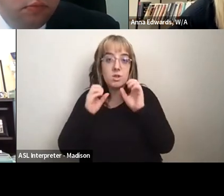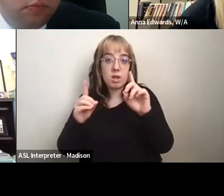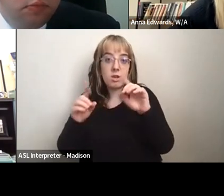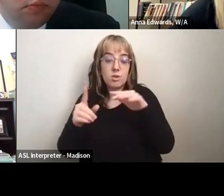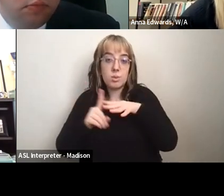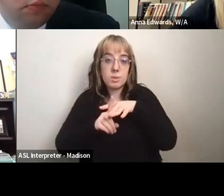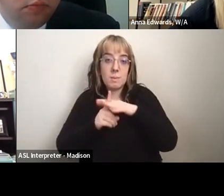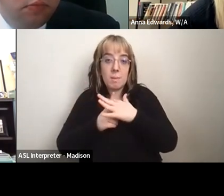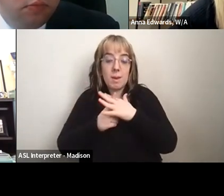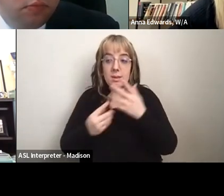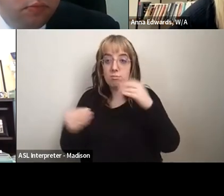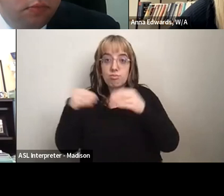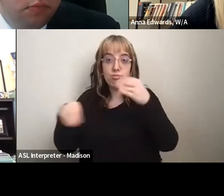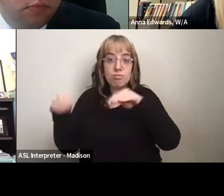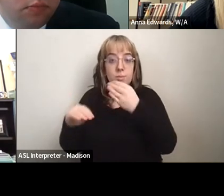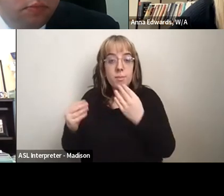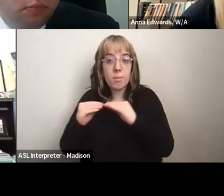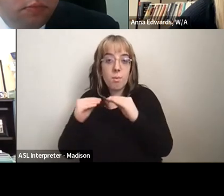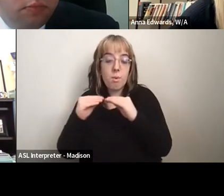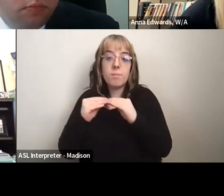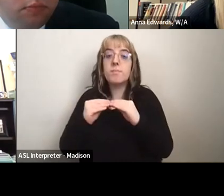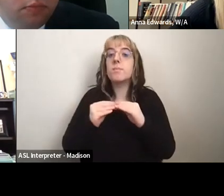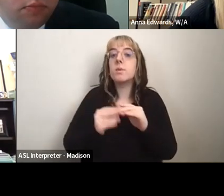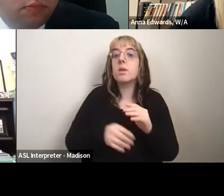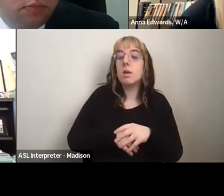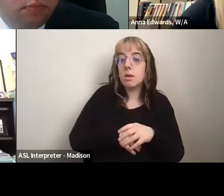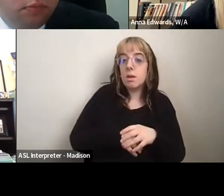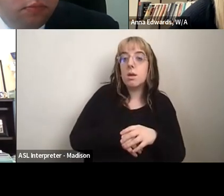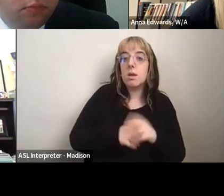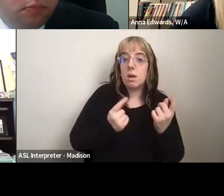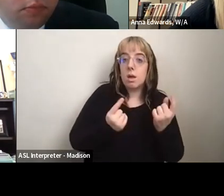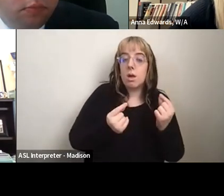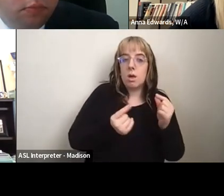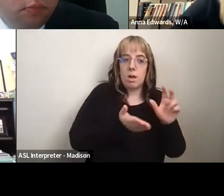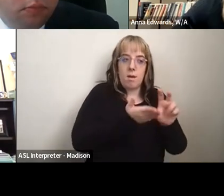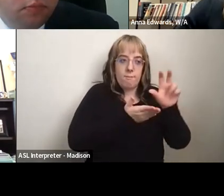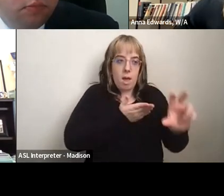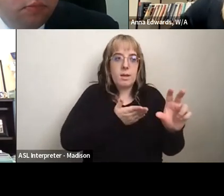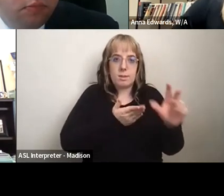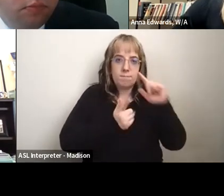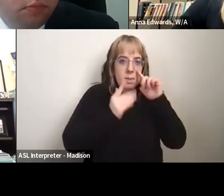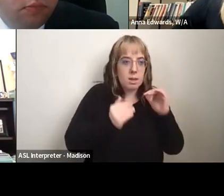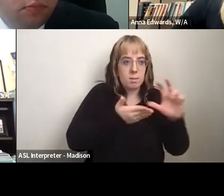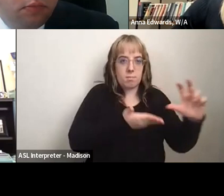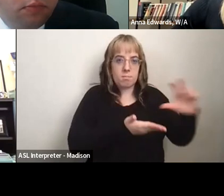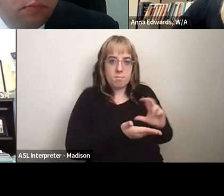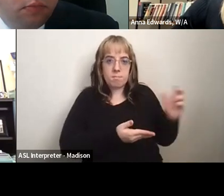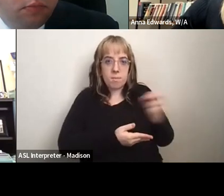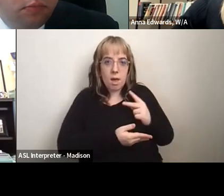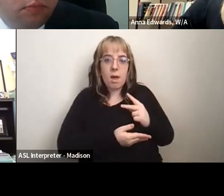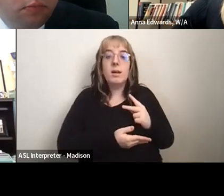then where we do academic return on investment, the digital